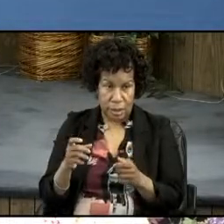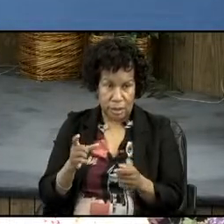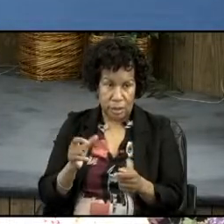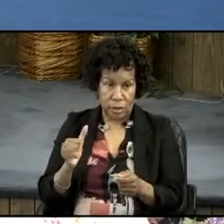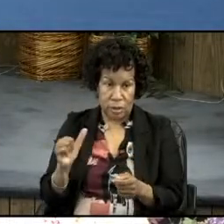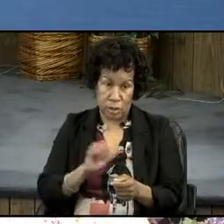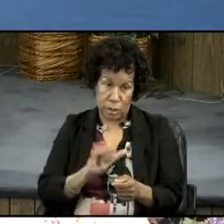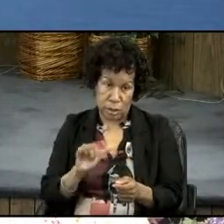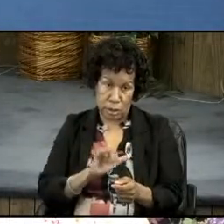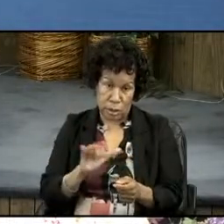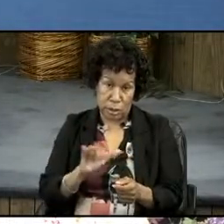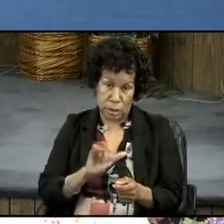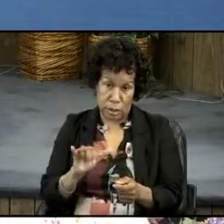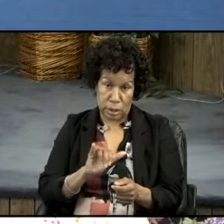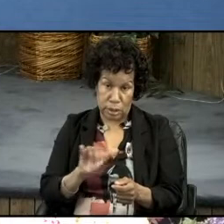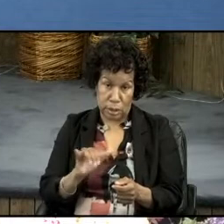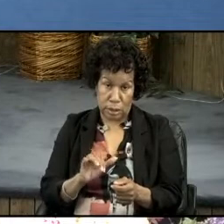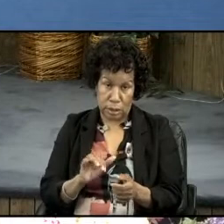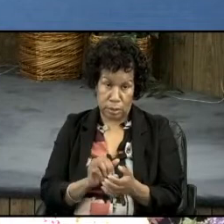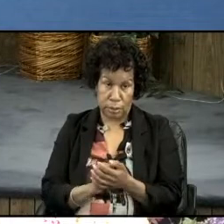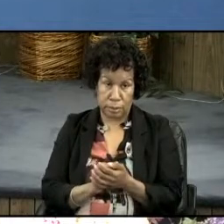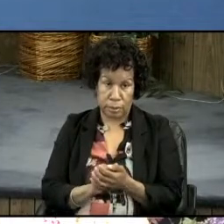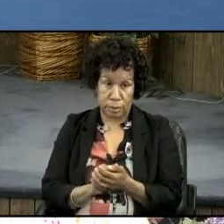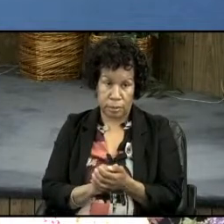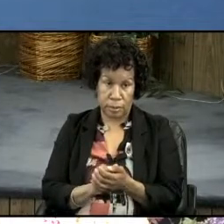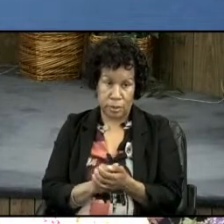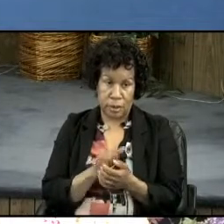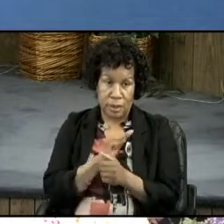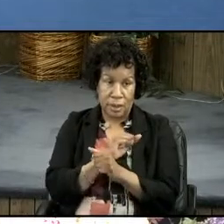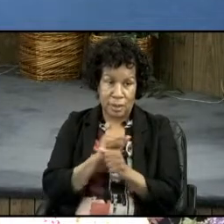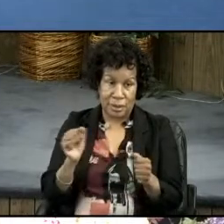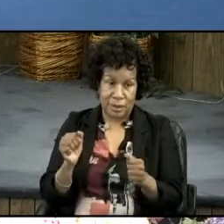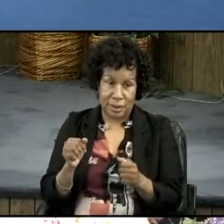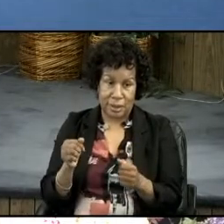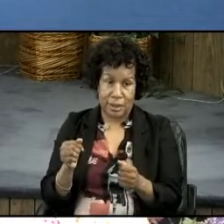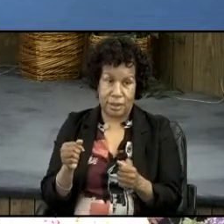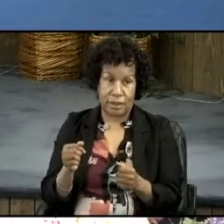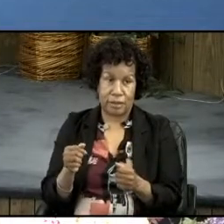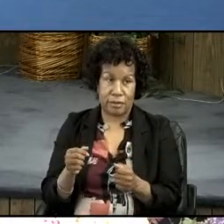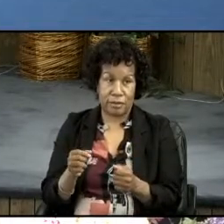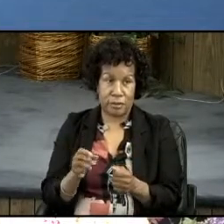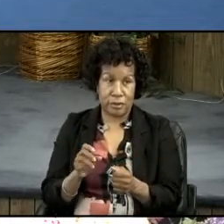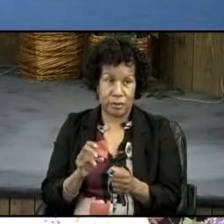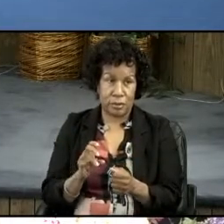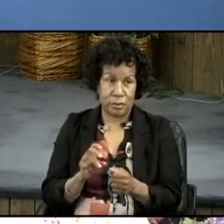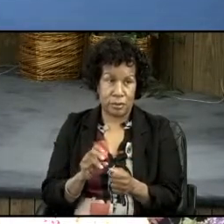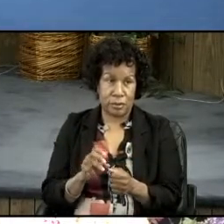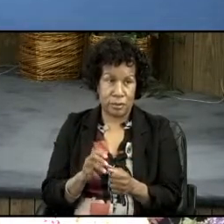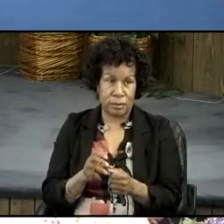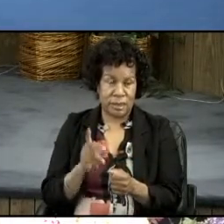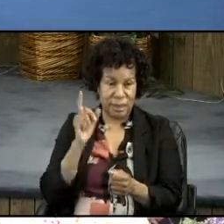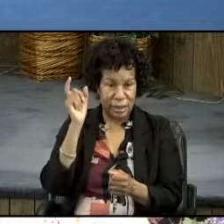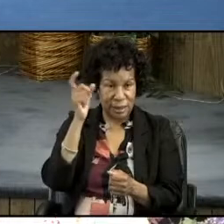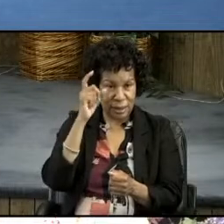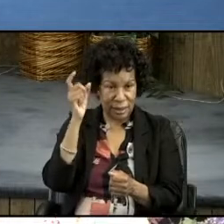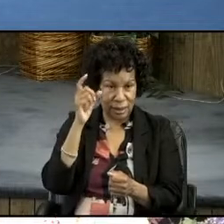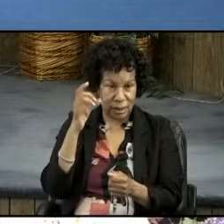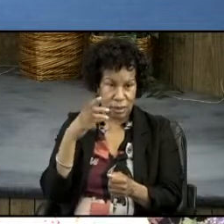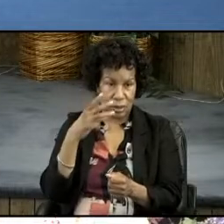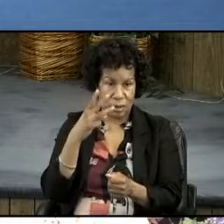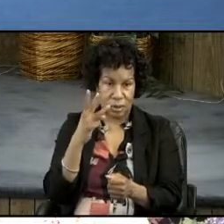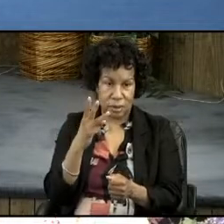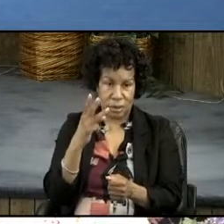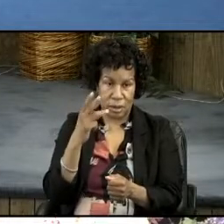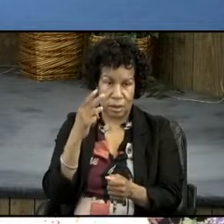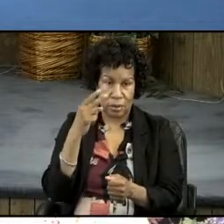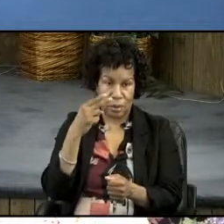and the tare don't have nothing on the inside. The wheat is the real deal. If you put the wheat under pressure, it's going